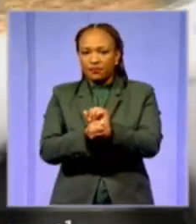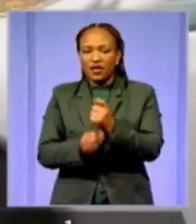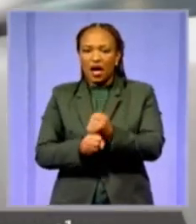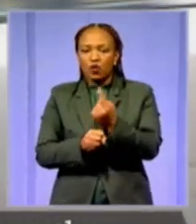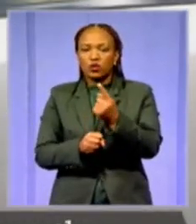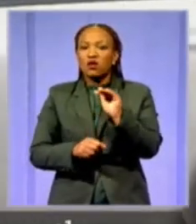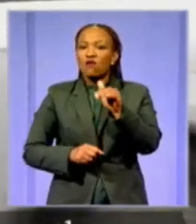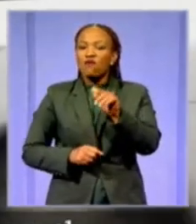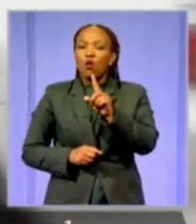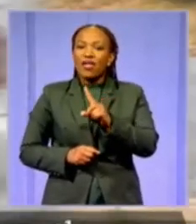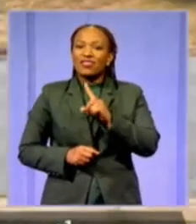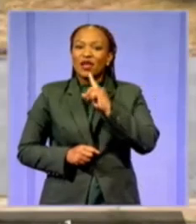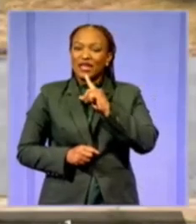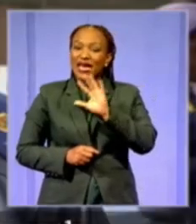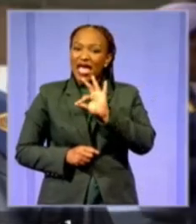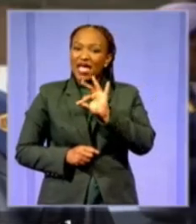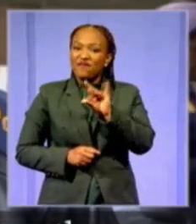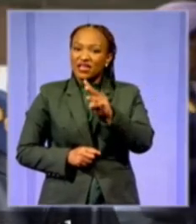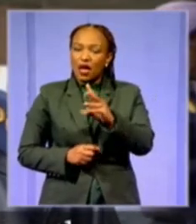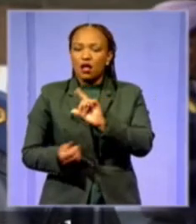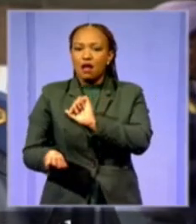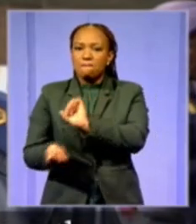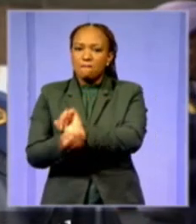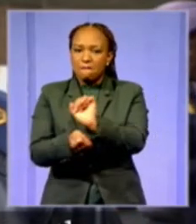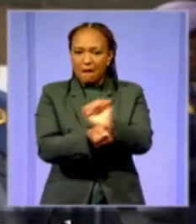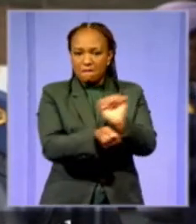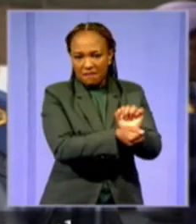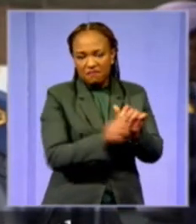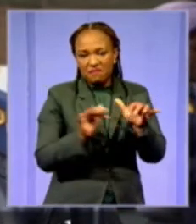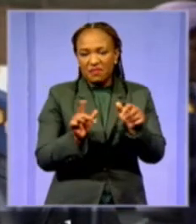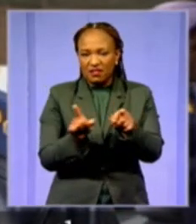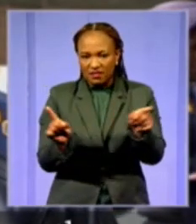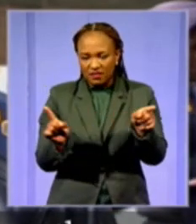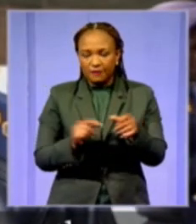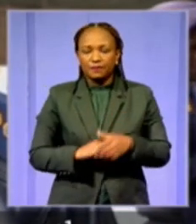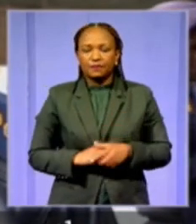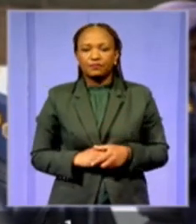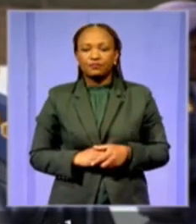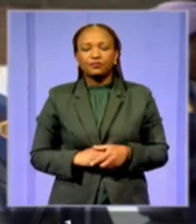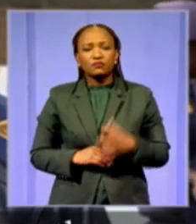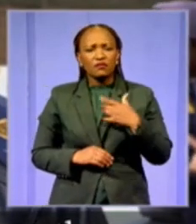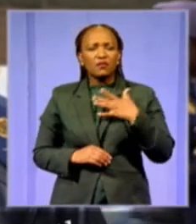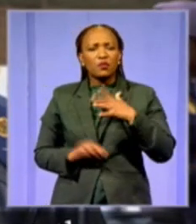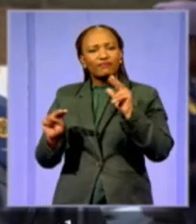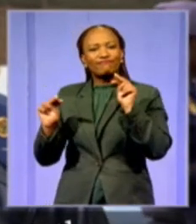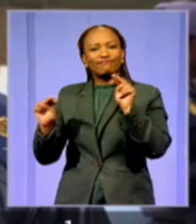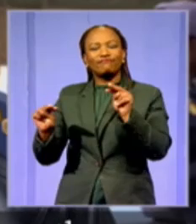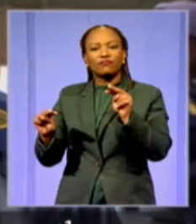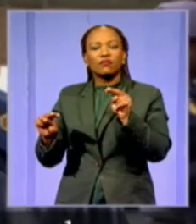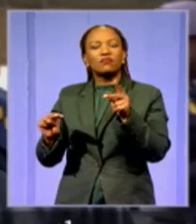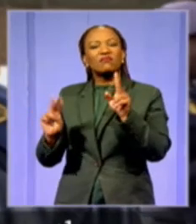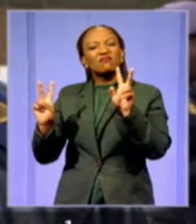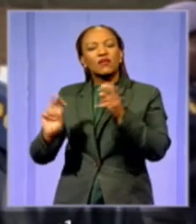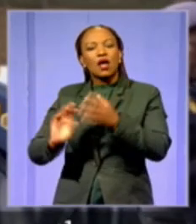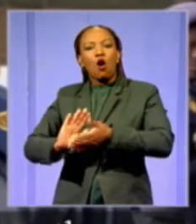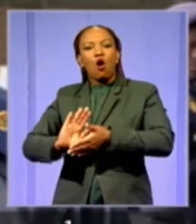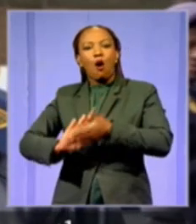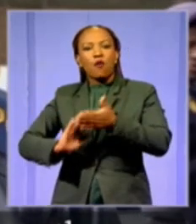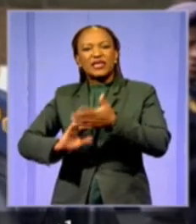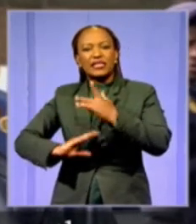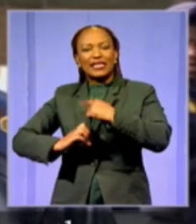1,000 mo letsatsing le le lengwe. I can just reflect on there's Operation Shanela to say, as